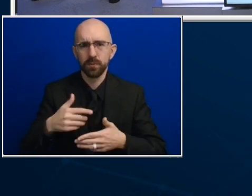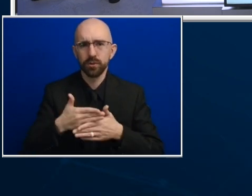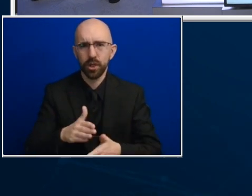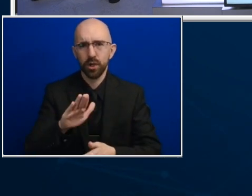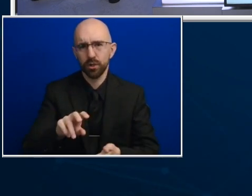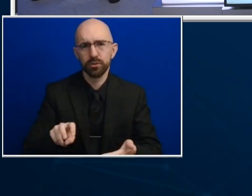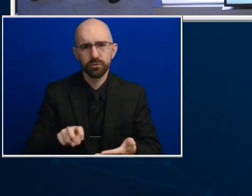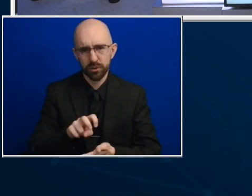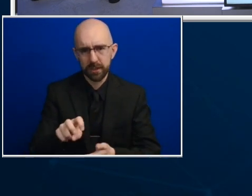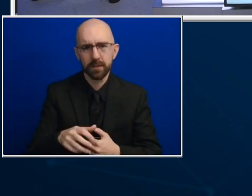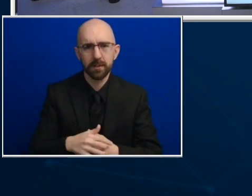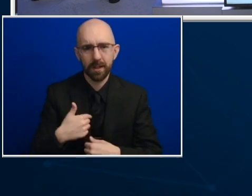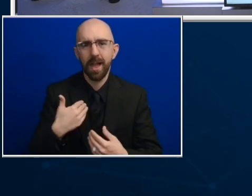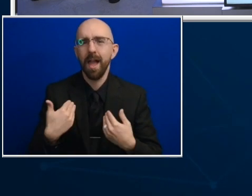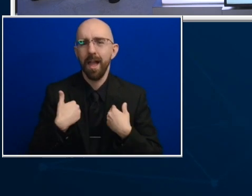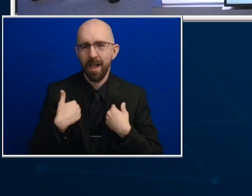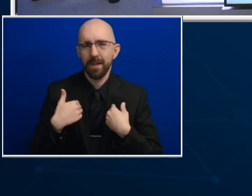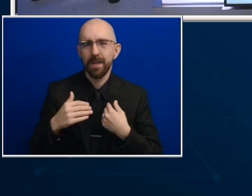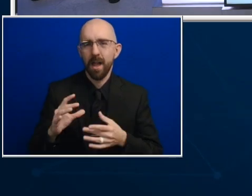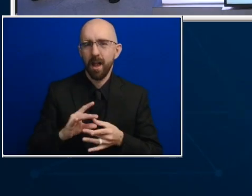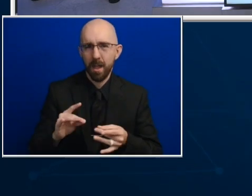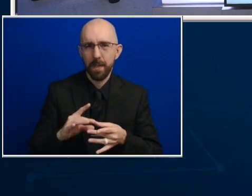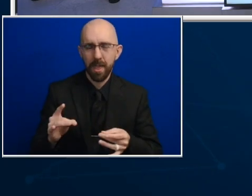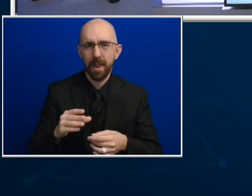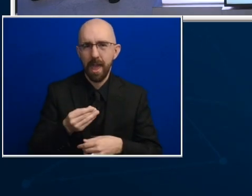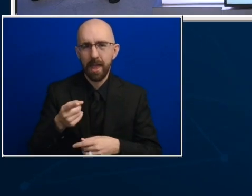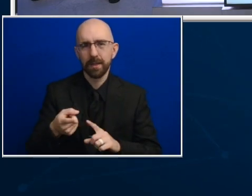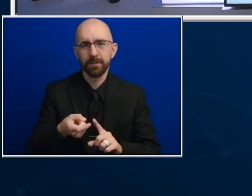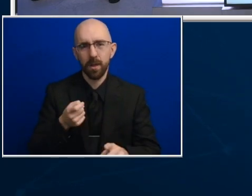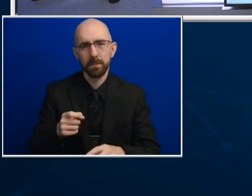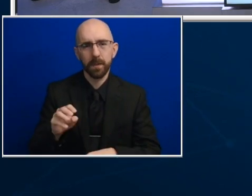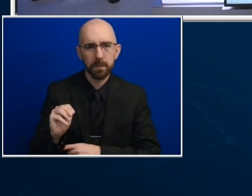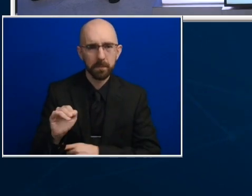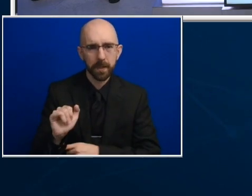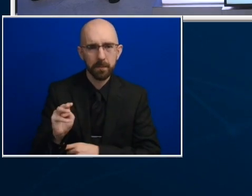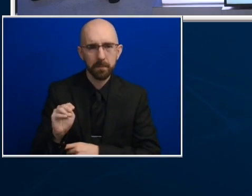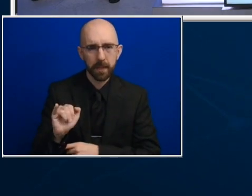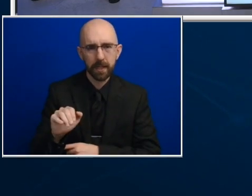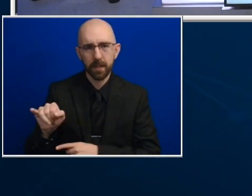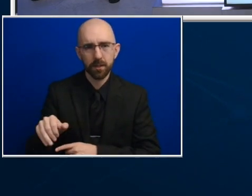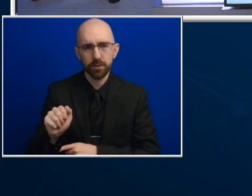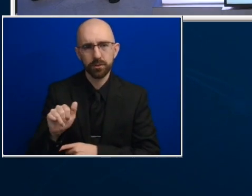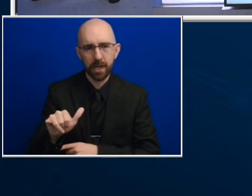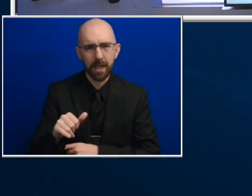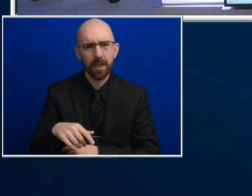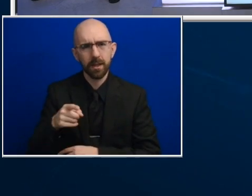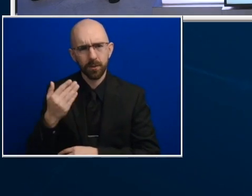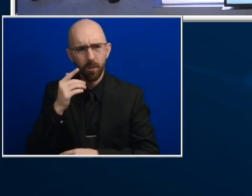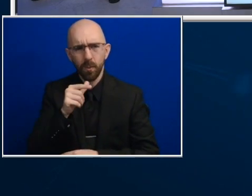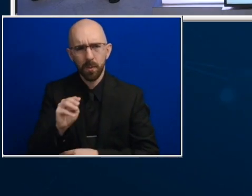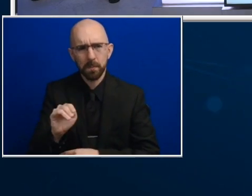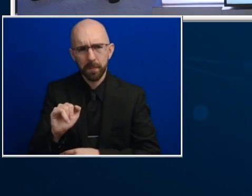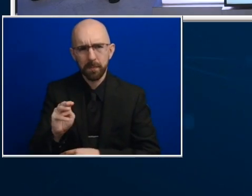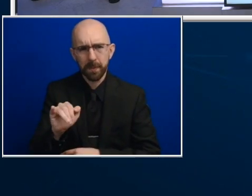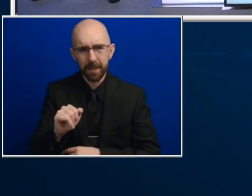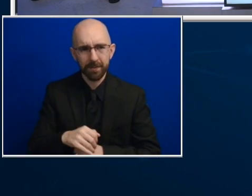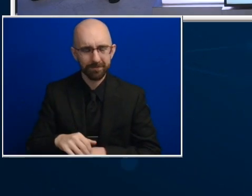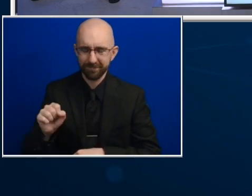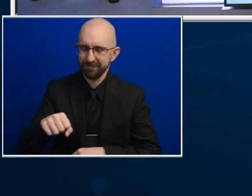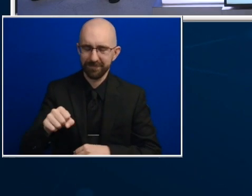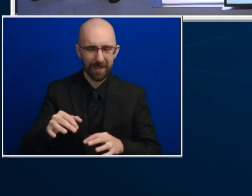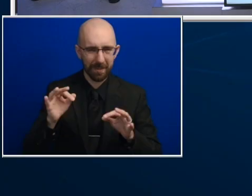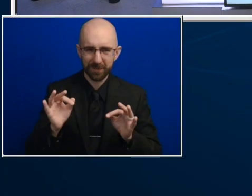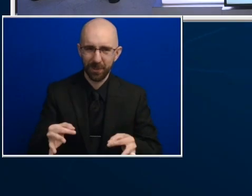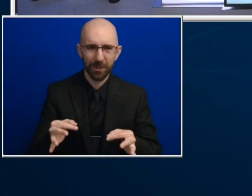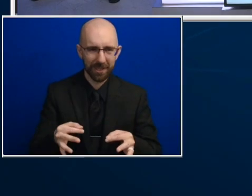I do have a comment, and it's from Mimi J. Linda, do you know who Mimi J is? Absolutely. She's